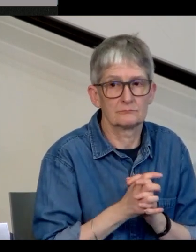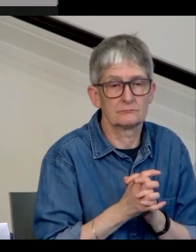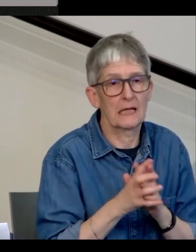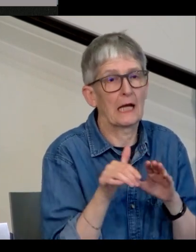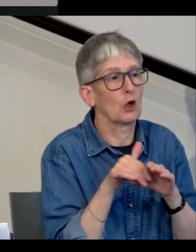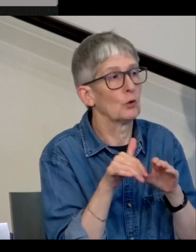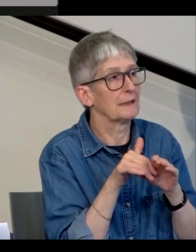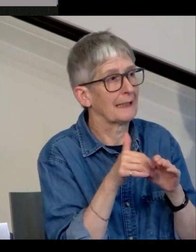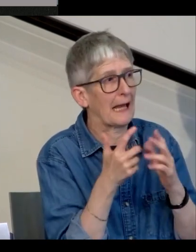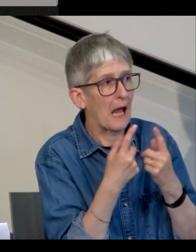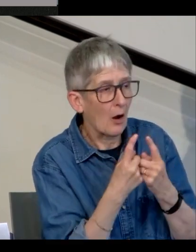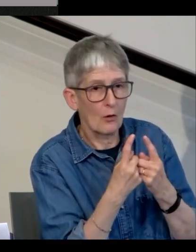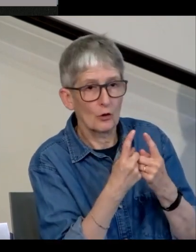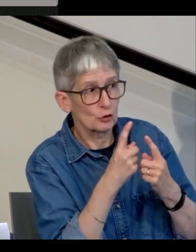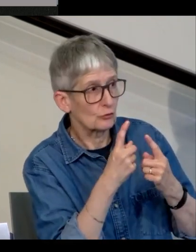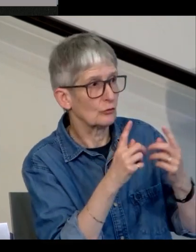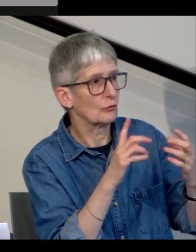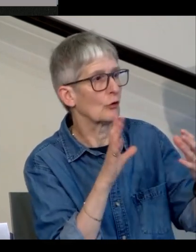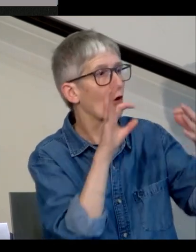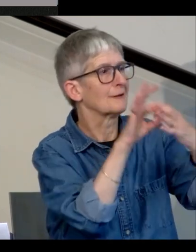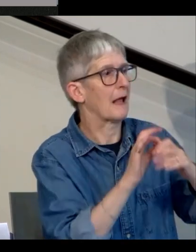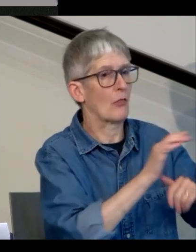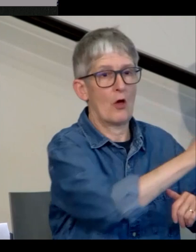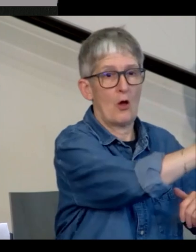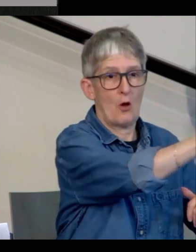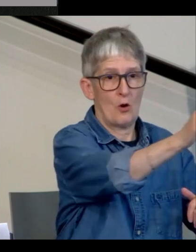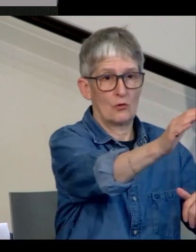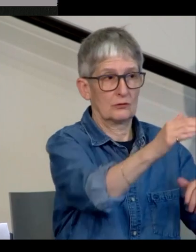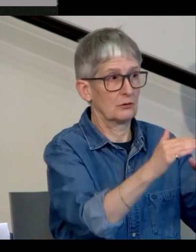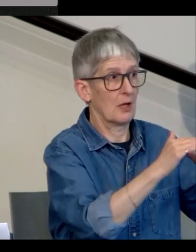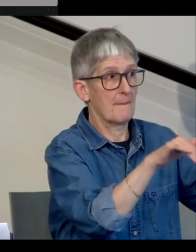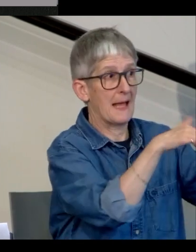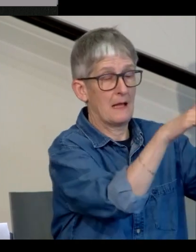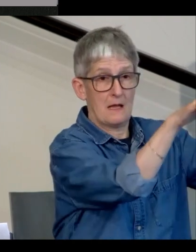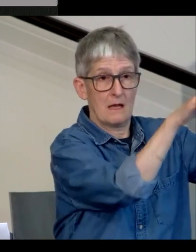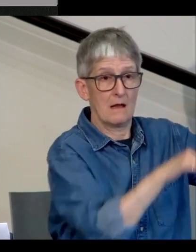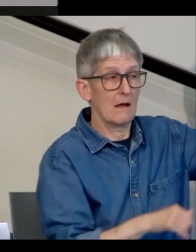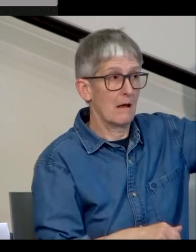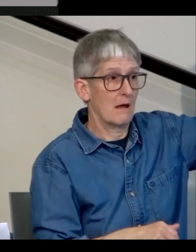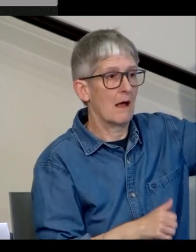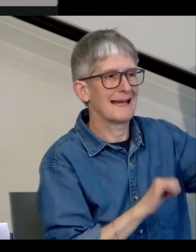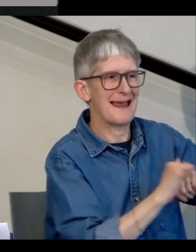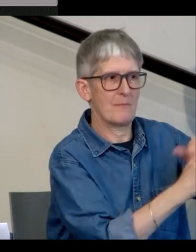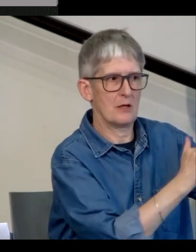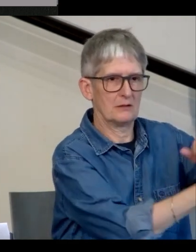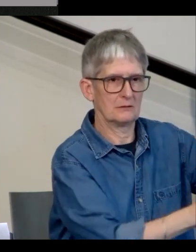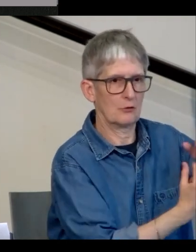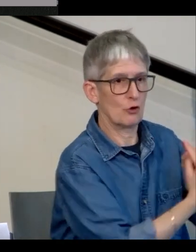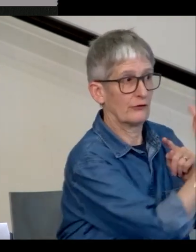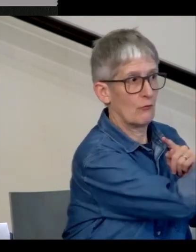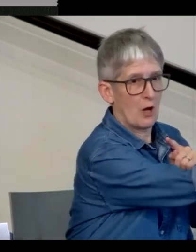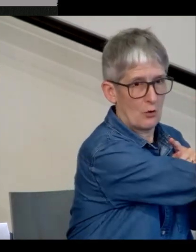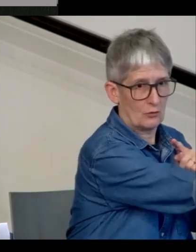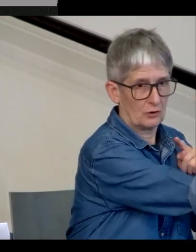including how we're going to look to reach out to those that are soon going to be neighbours at the flats across the